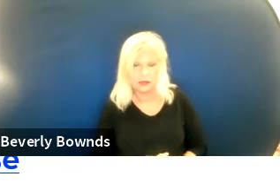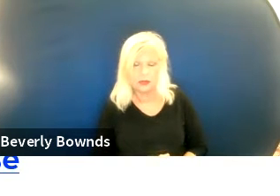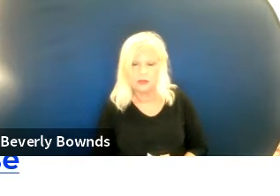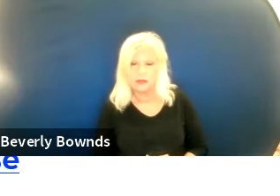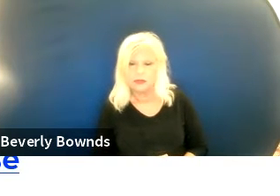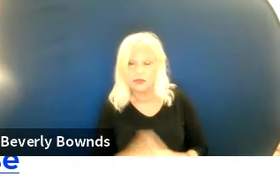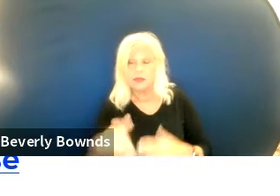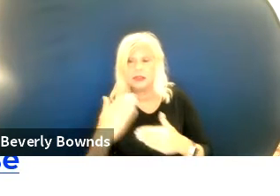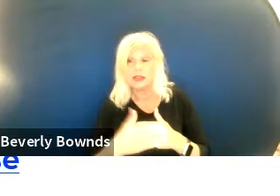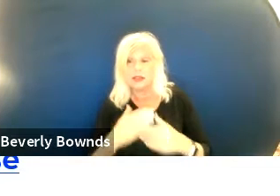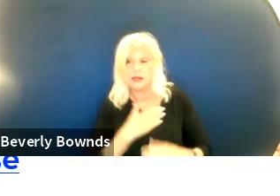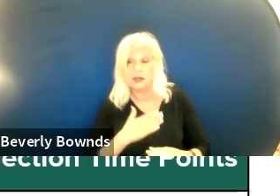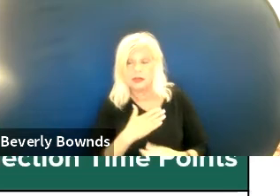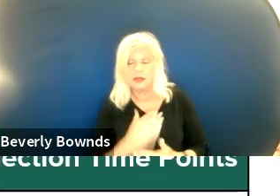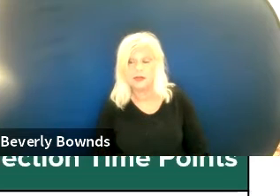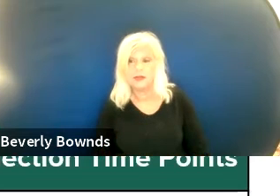Next, please.